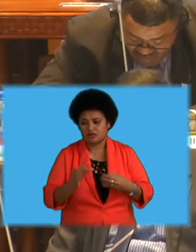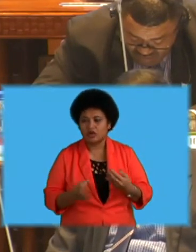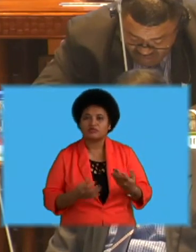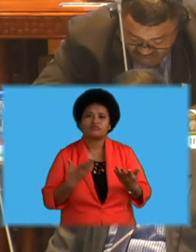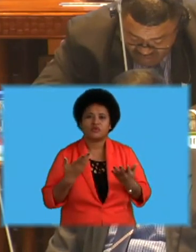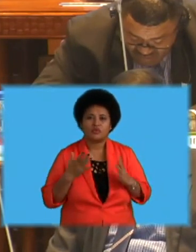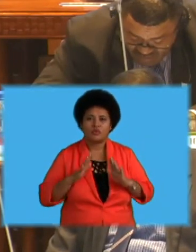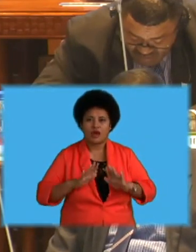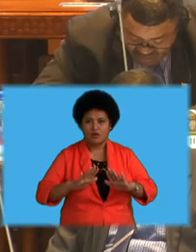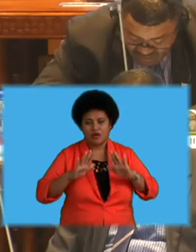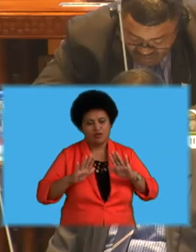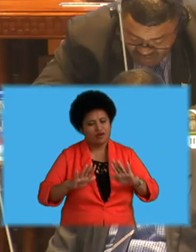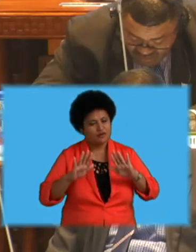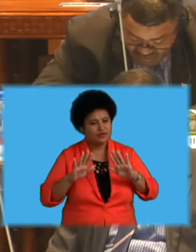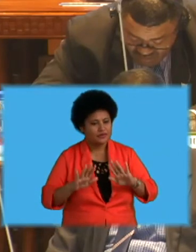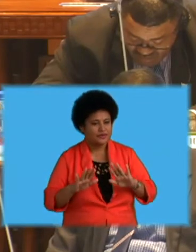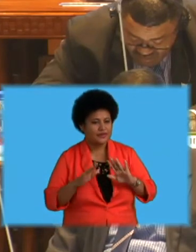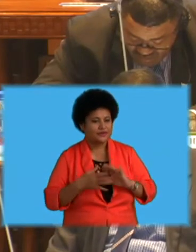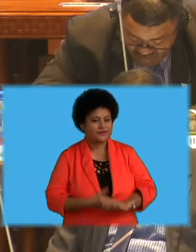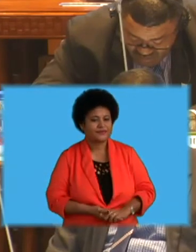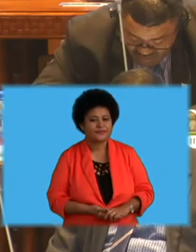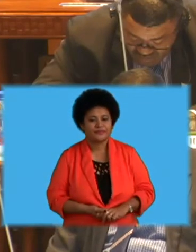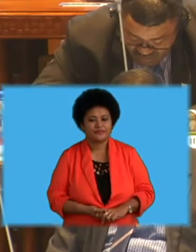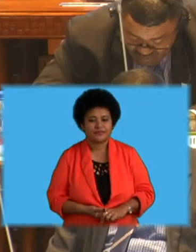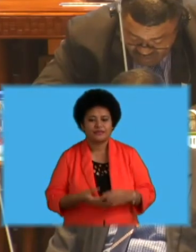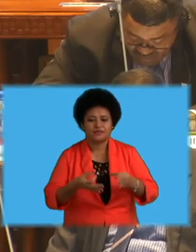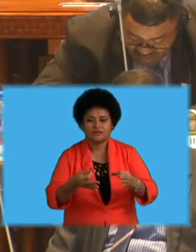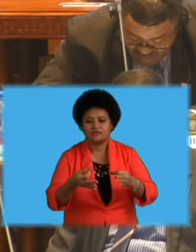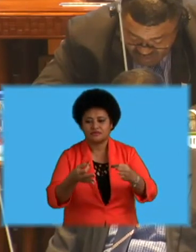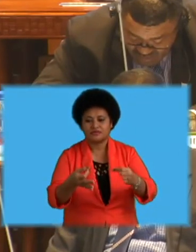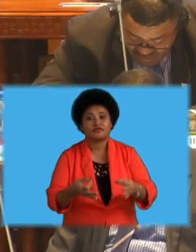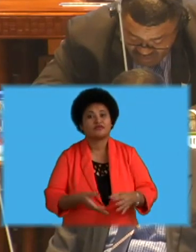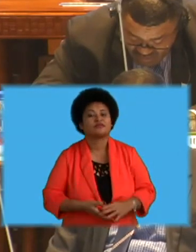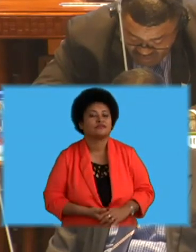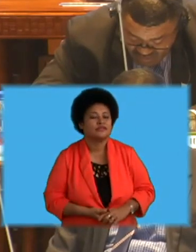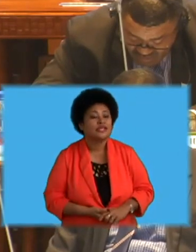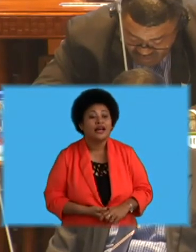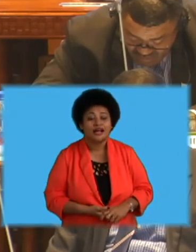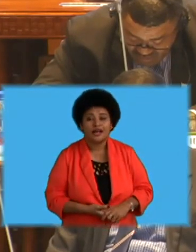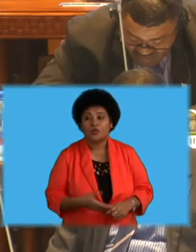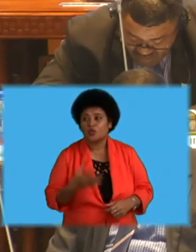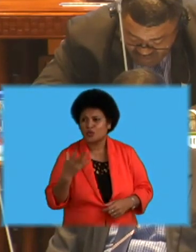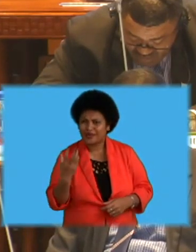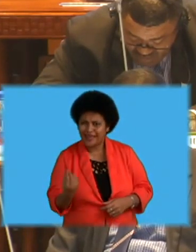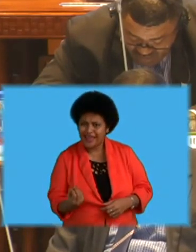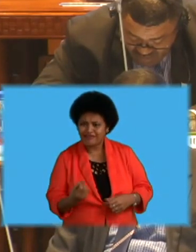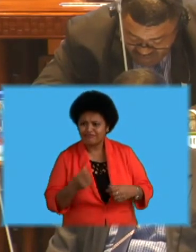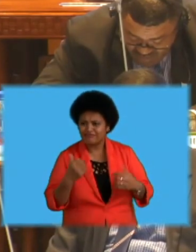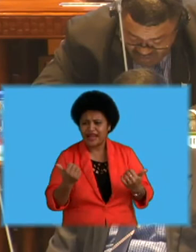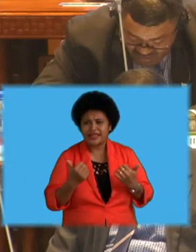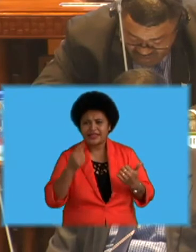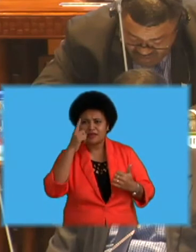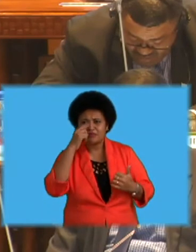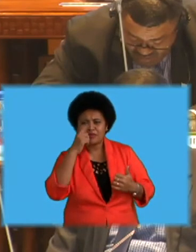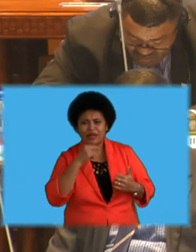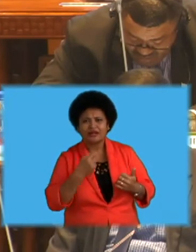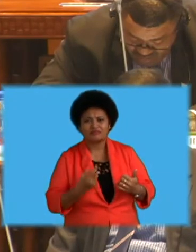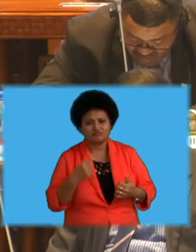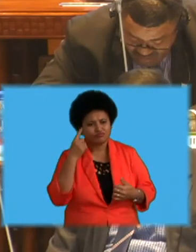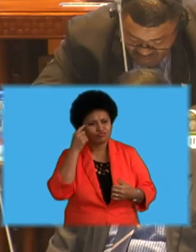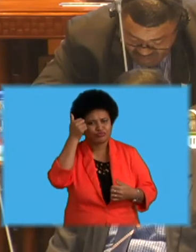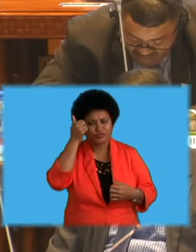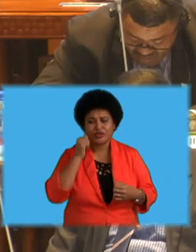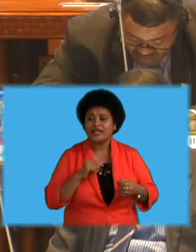necessary requirements. We have many eager young graduates in GIS